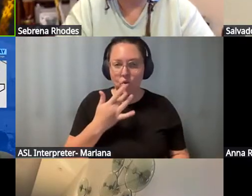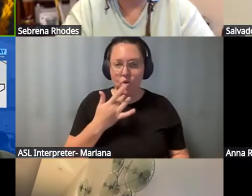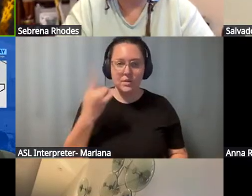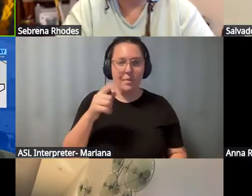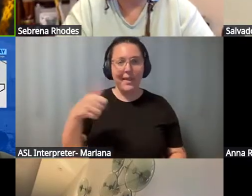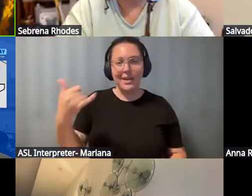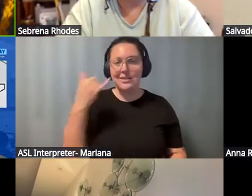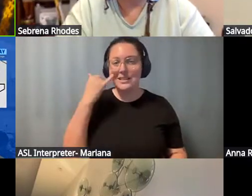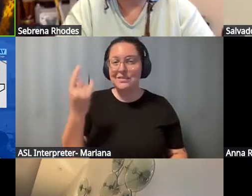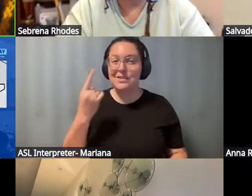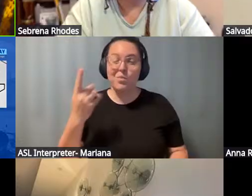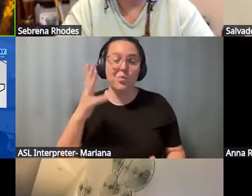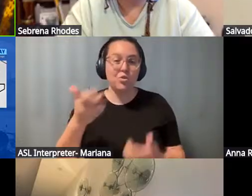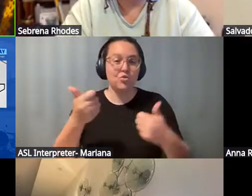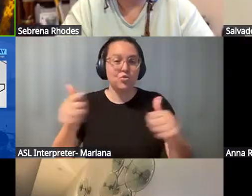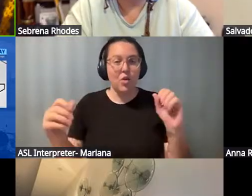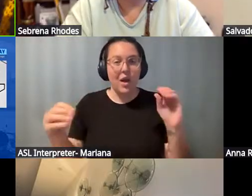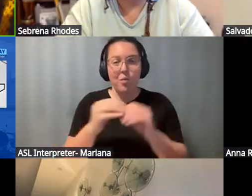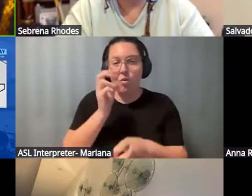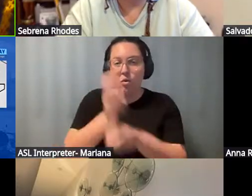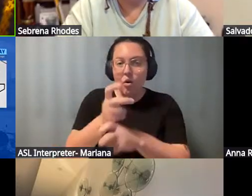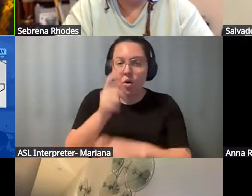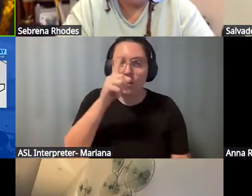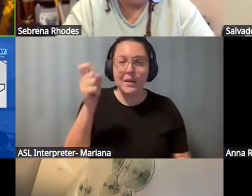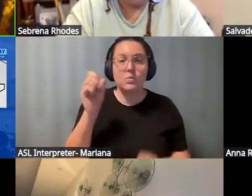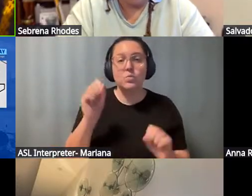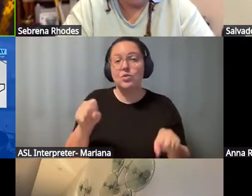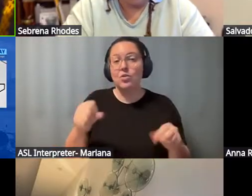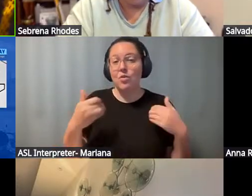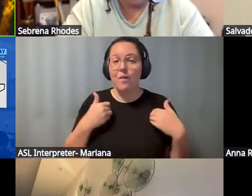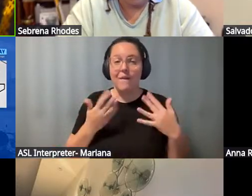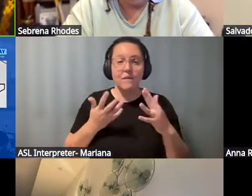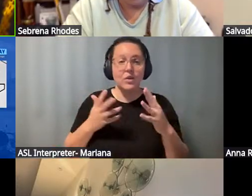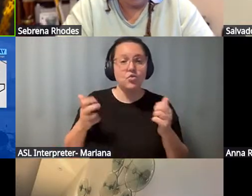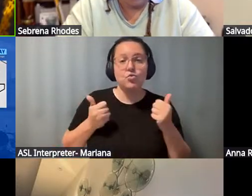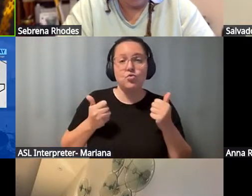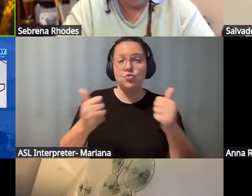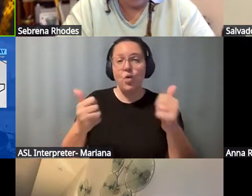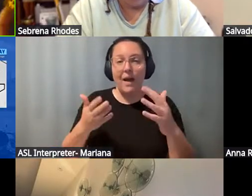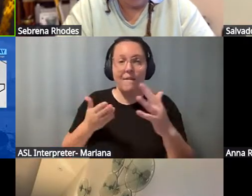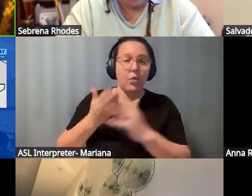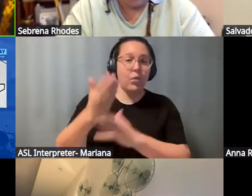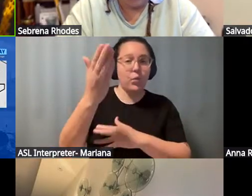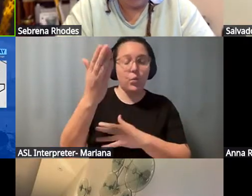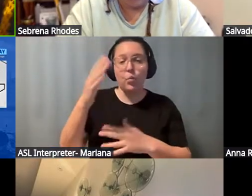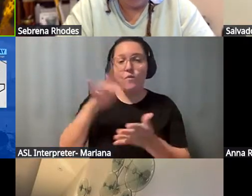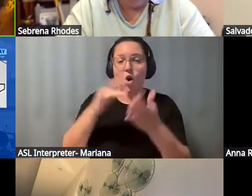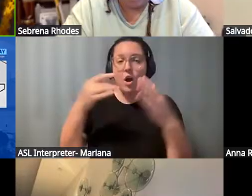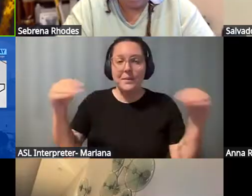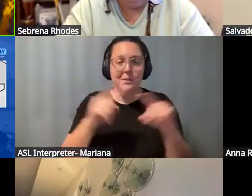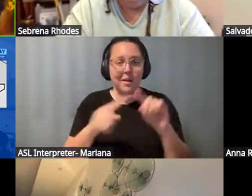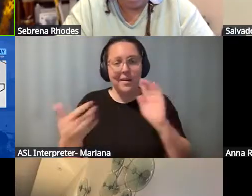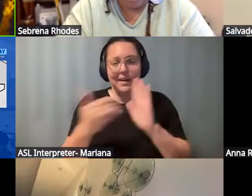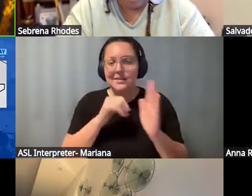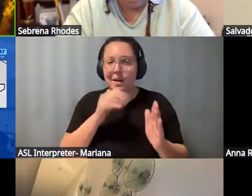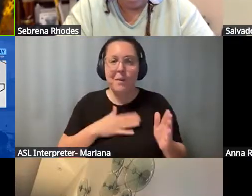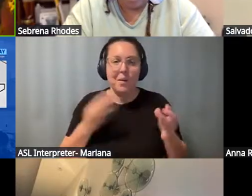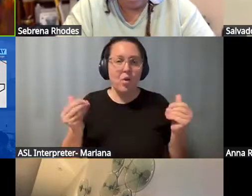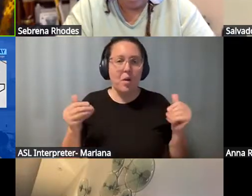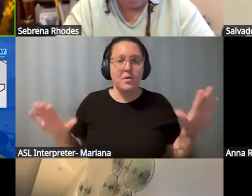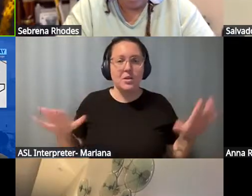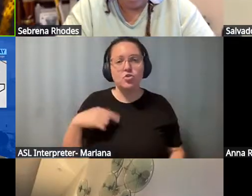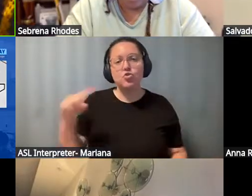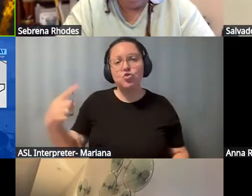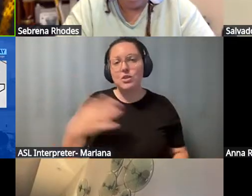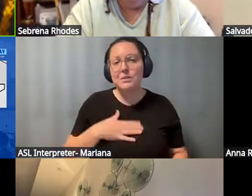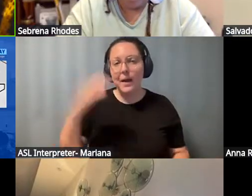tried more harder, because again, we could have had a drive-through pharmacy. But again, it's not my property, but that was just my opinion. And a